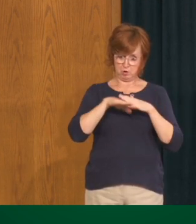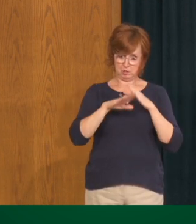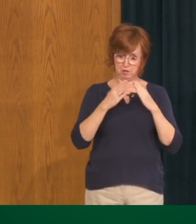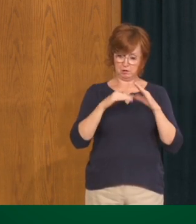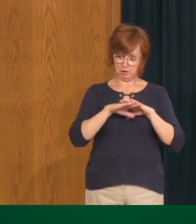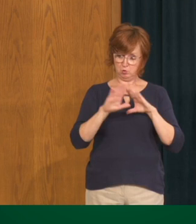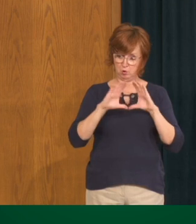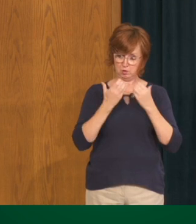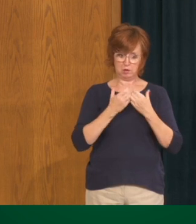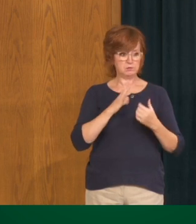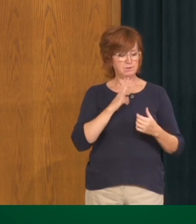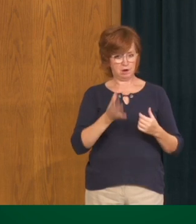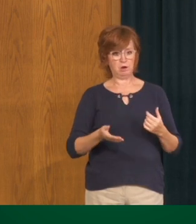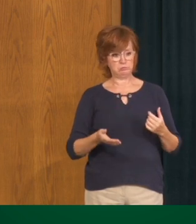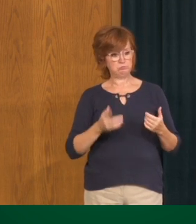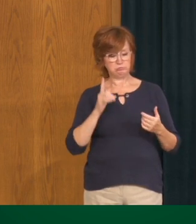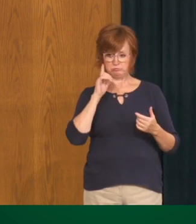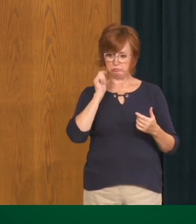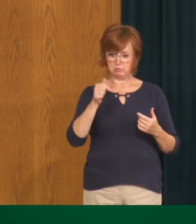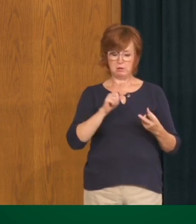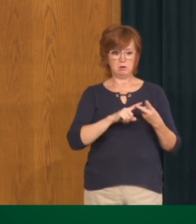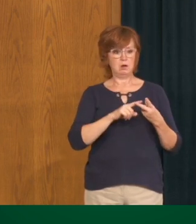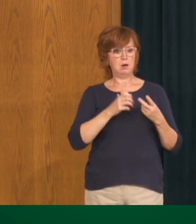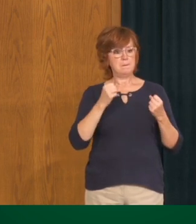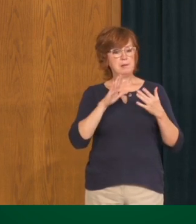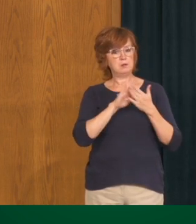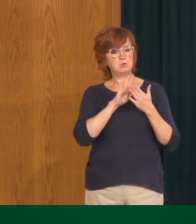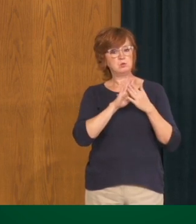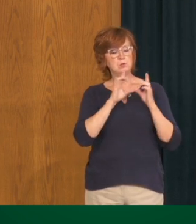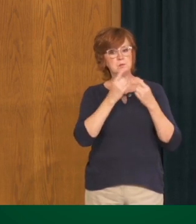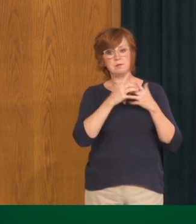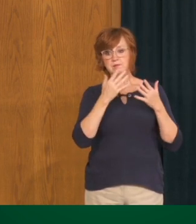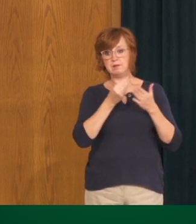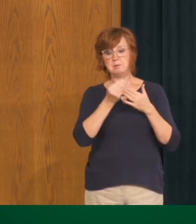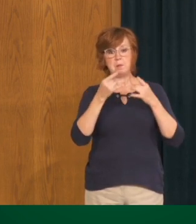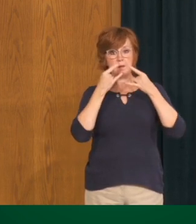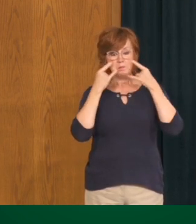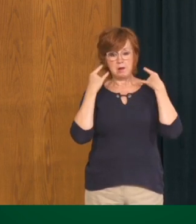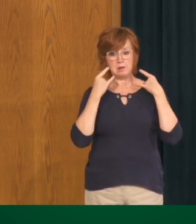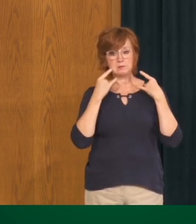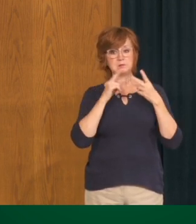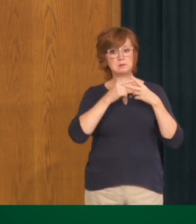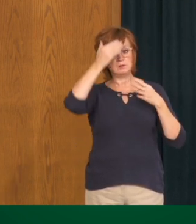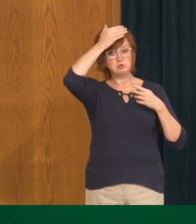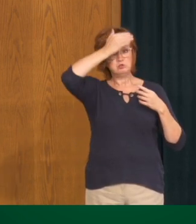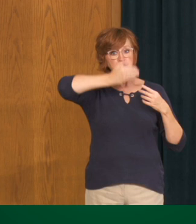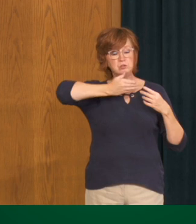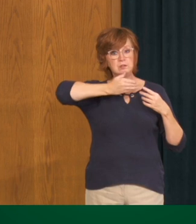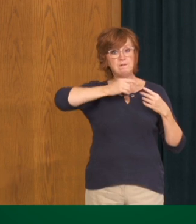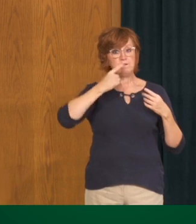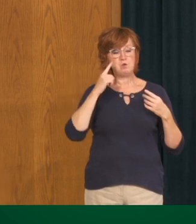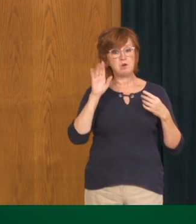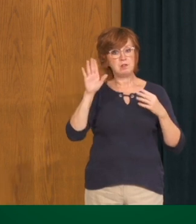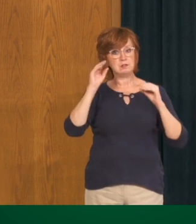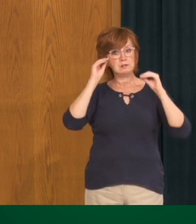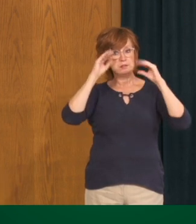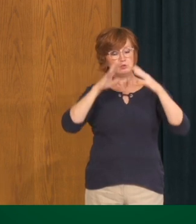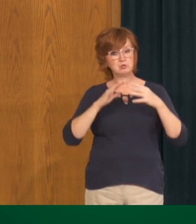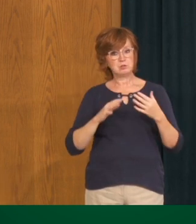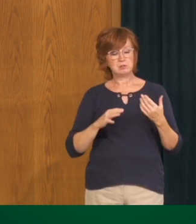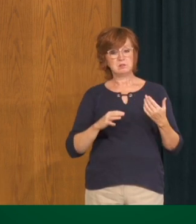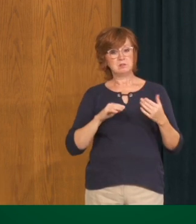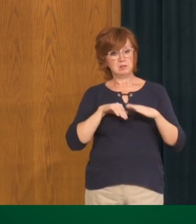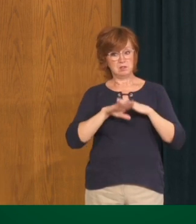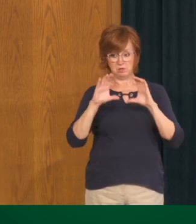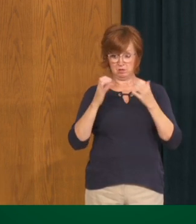school divisions have purchased masks and shields for their teachers to protect them in the classroom. And there's nothing preventing students from wearing